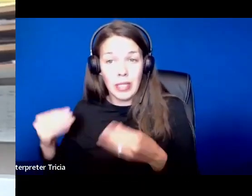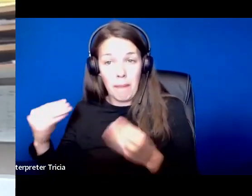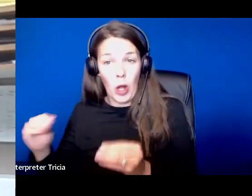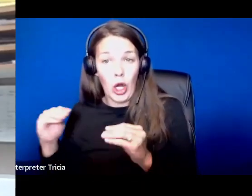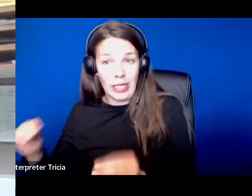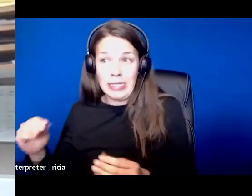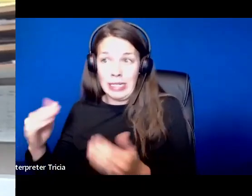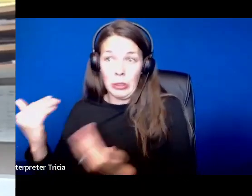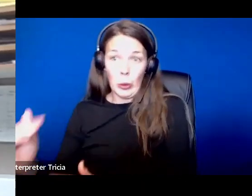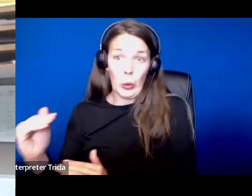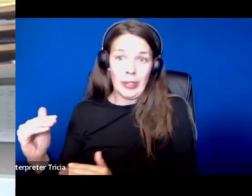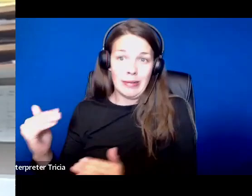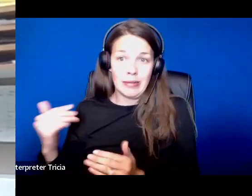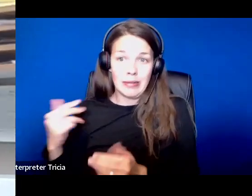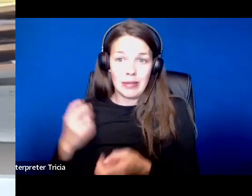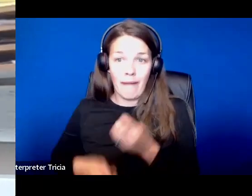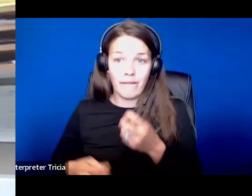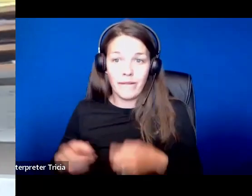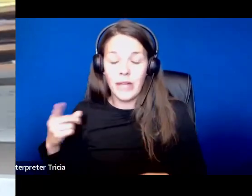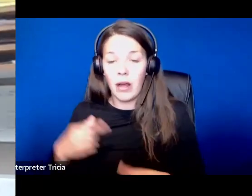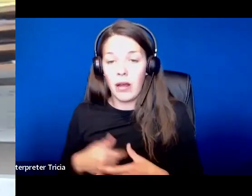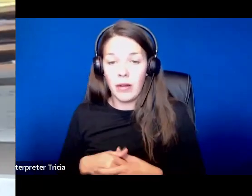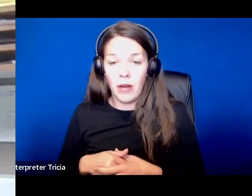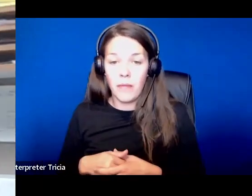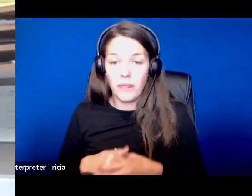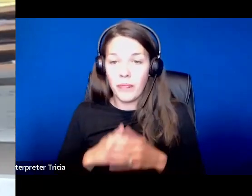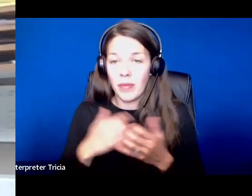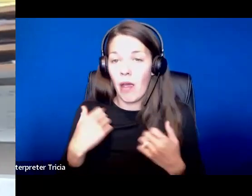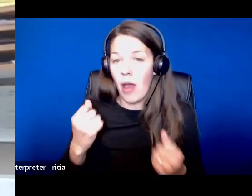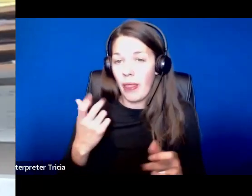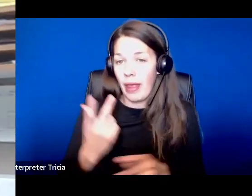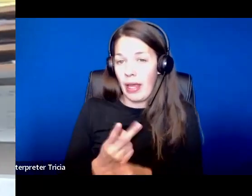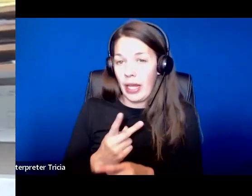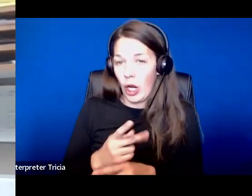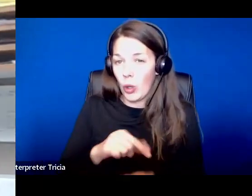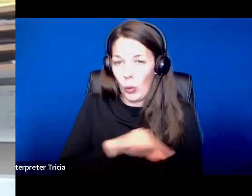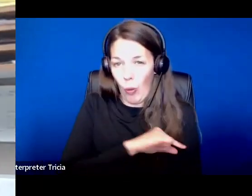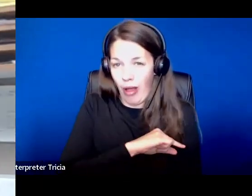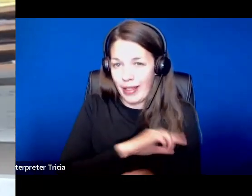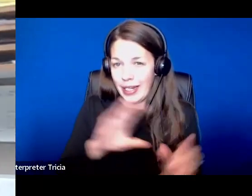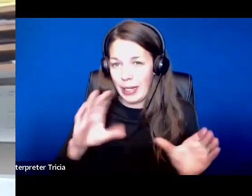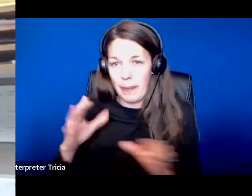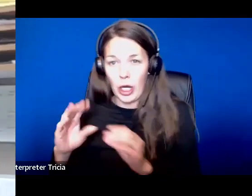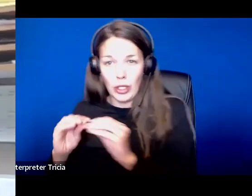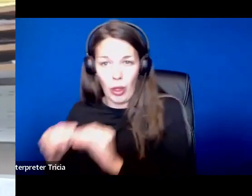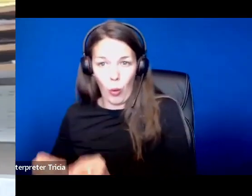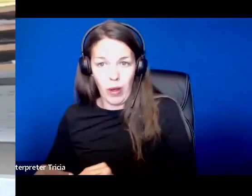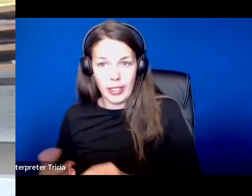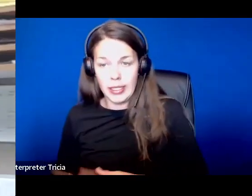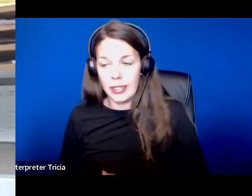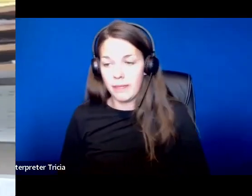tough. But facing healthcare, a lot of it has to do with just finding the quality versus the quantity of people.